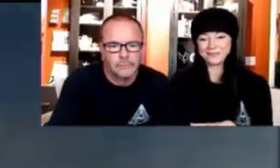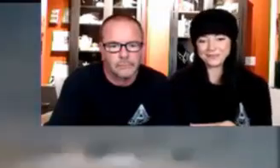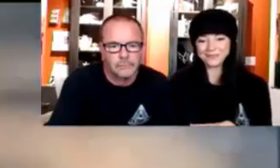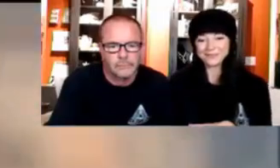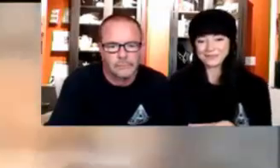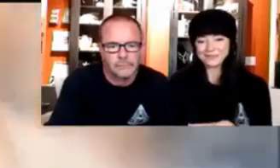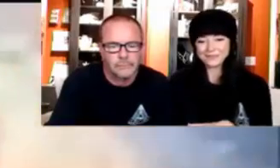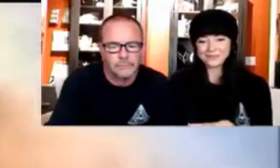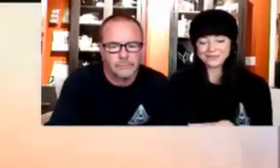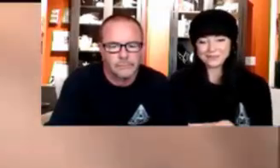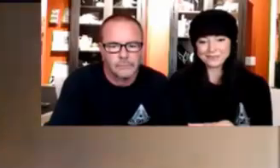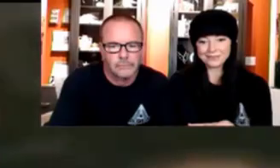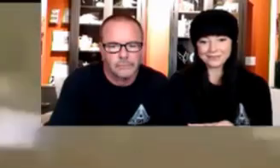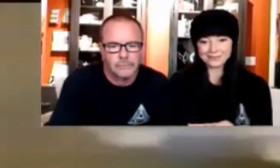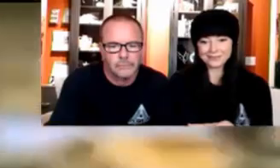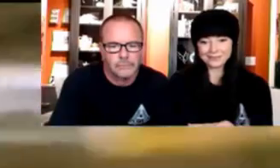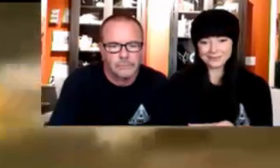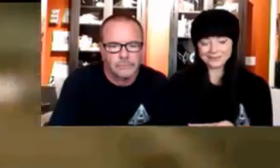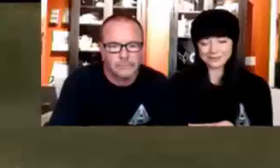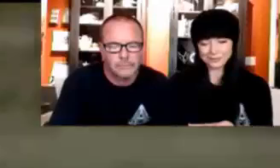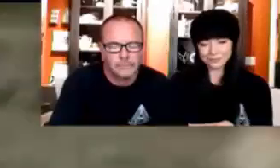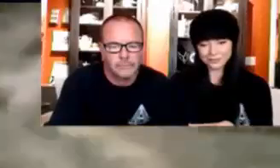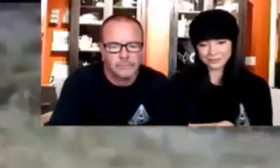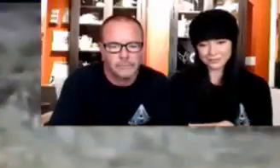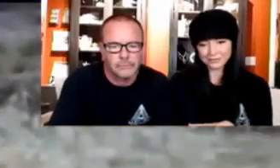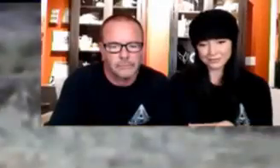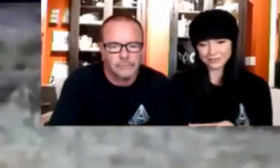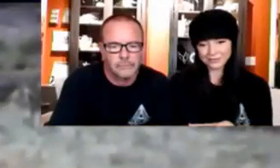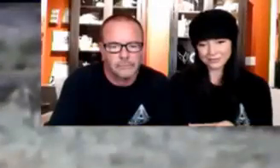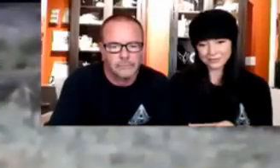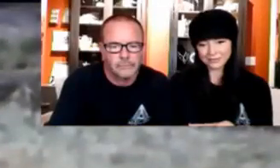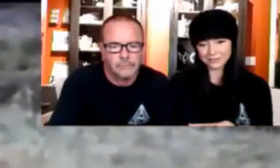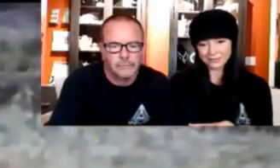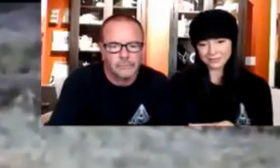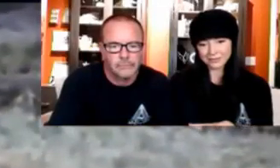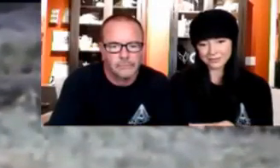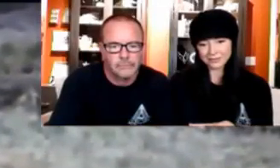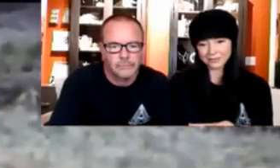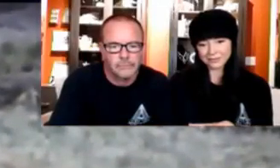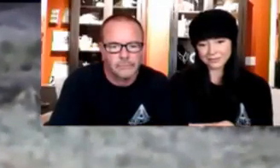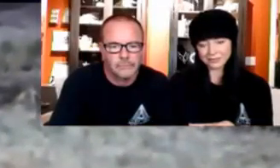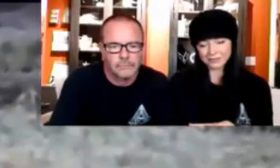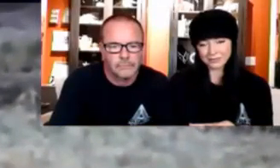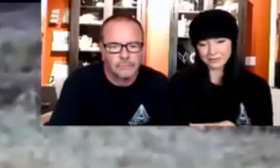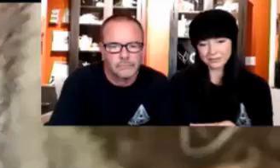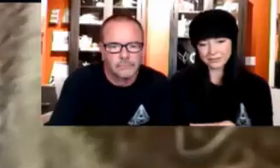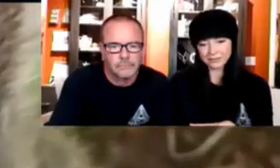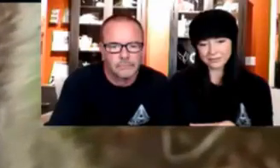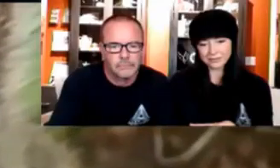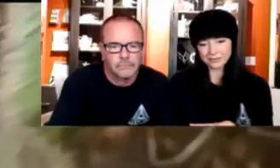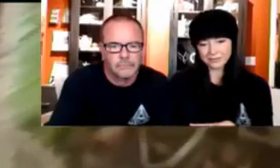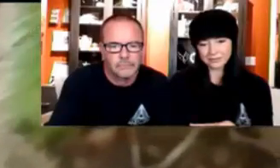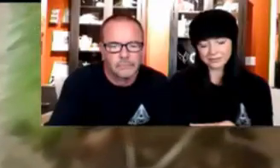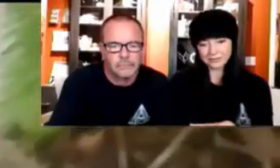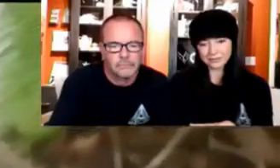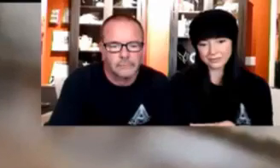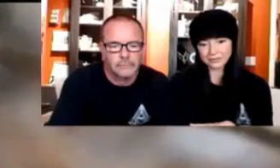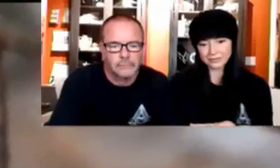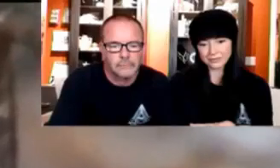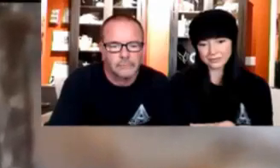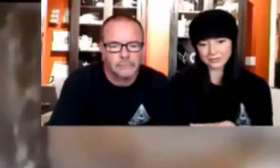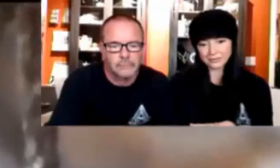and reptiles and amphibians. The wolves killed coyotes, and as a result of that, the number of rabbits